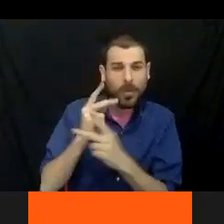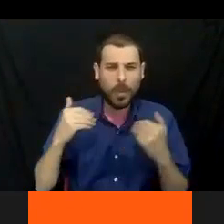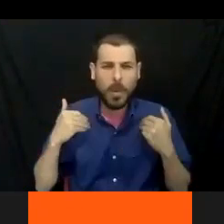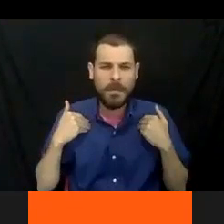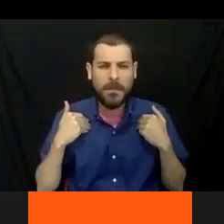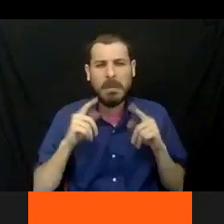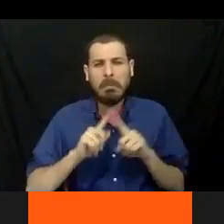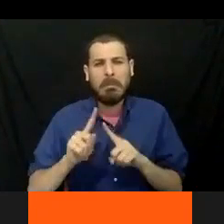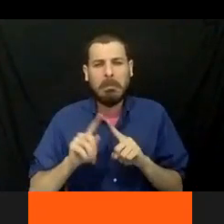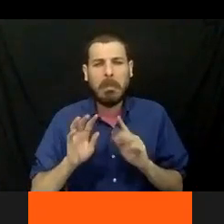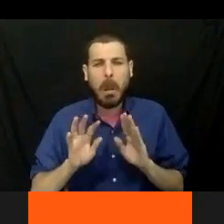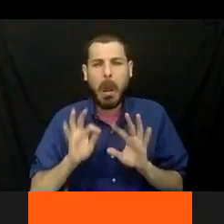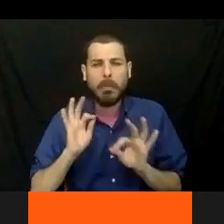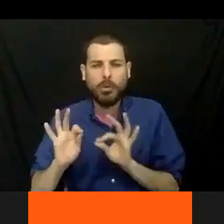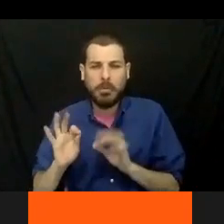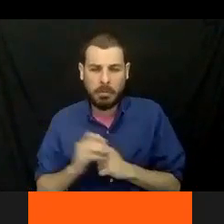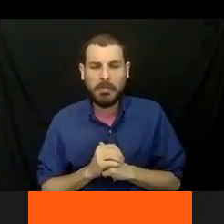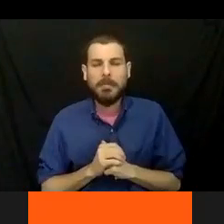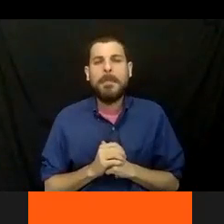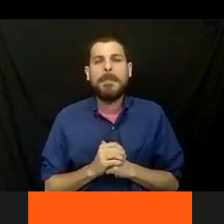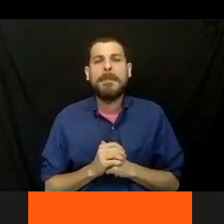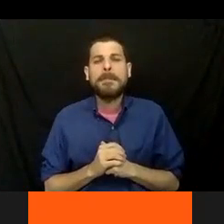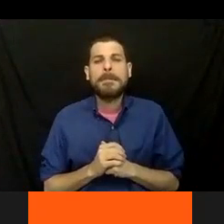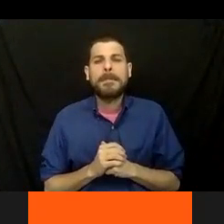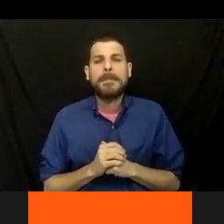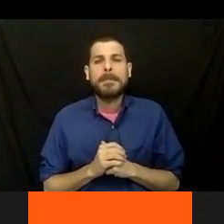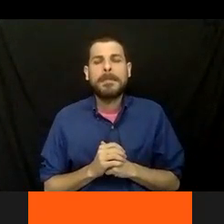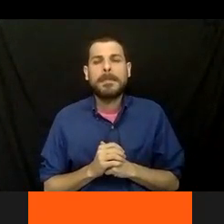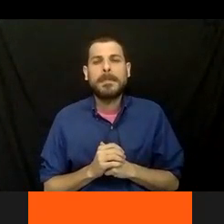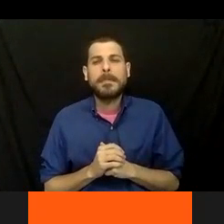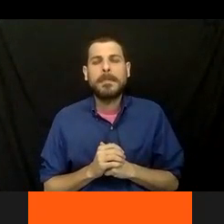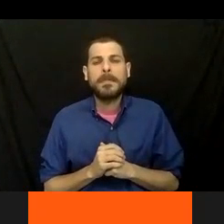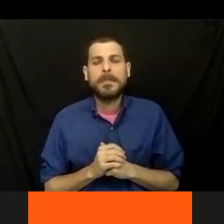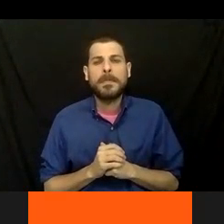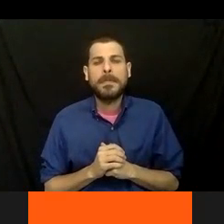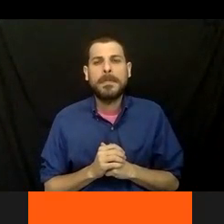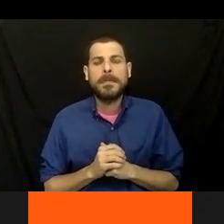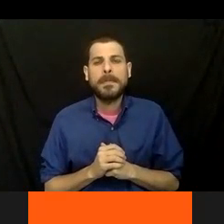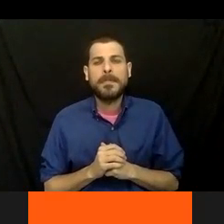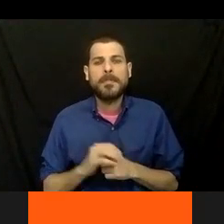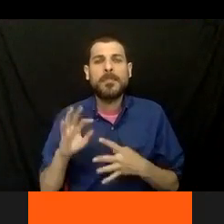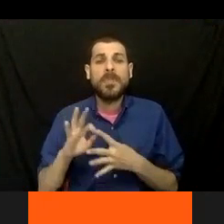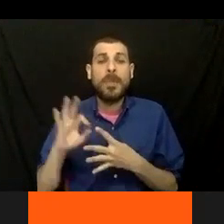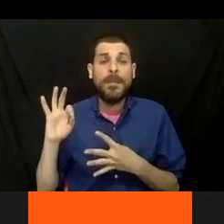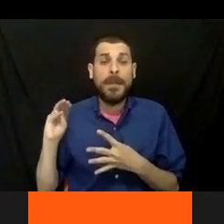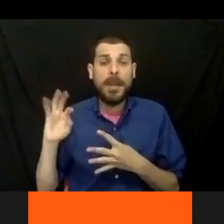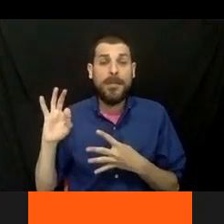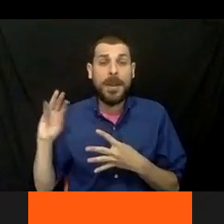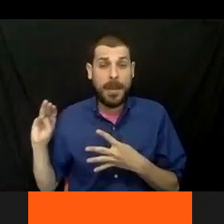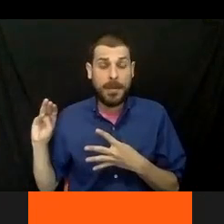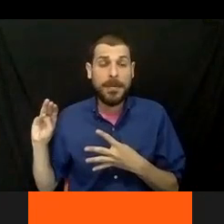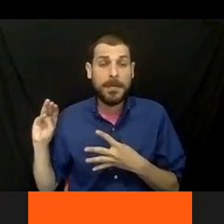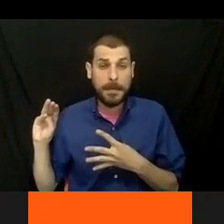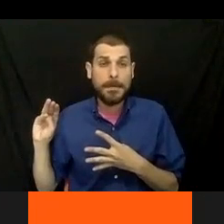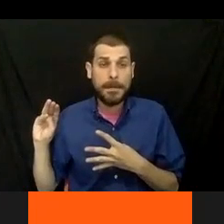to repay the forbearance amounts. And if you have a Fannie Mae or a Freddie Mac loan, you should contact your servicer to see what